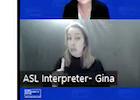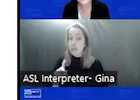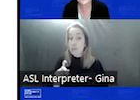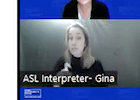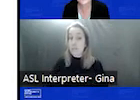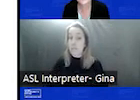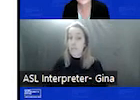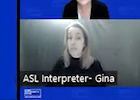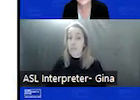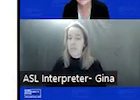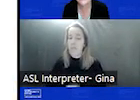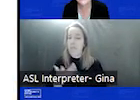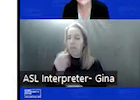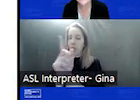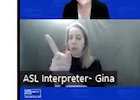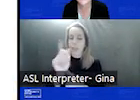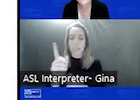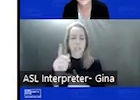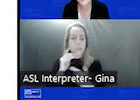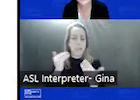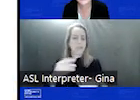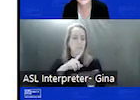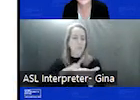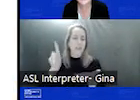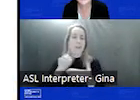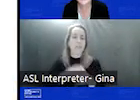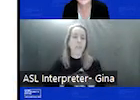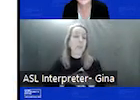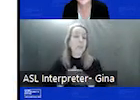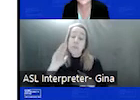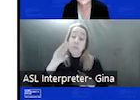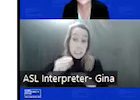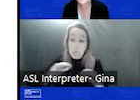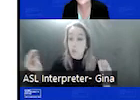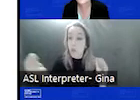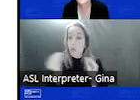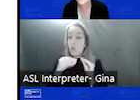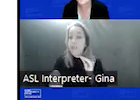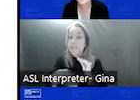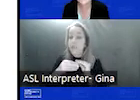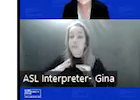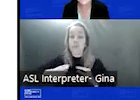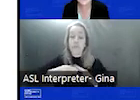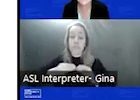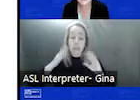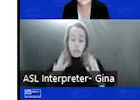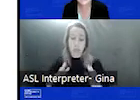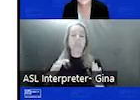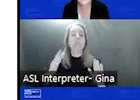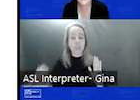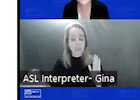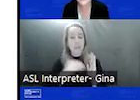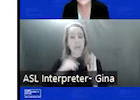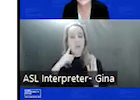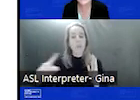Give us a moment to check that. Okay, looks like we do not have any additional speakers. So we will come back